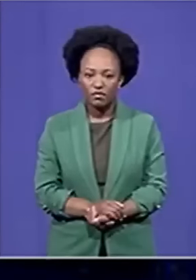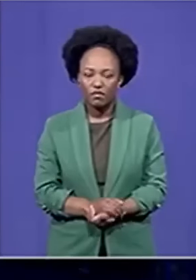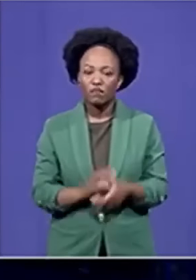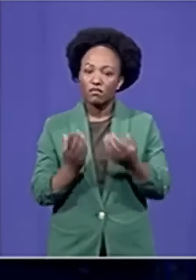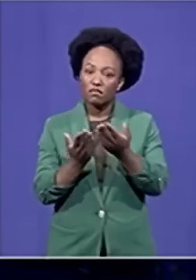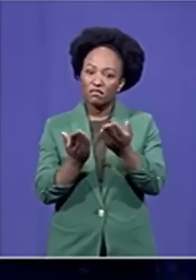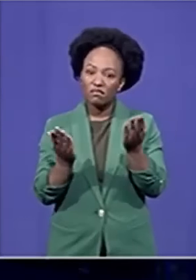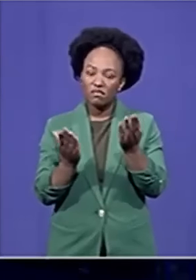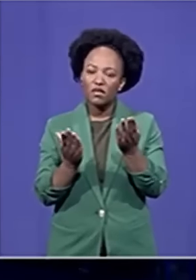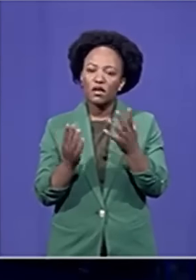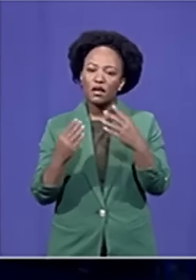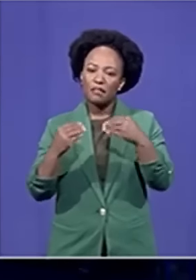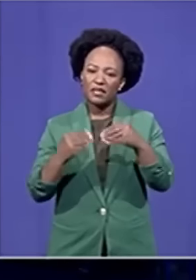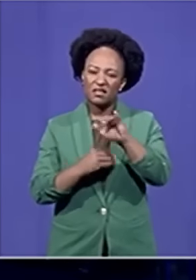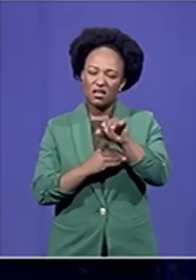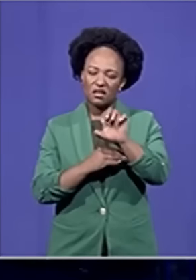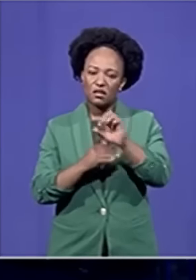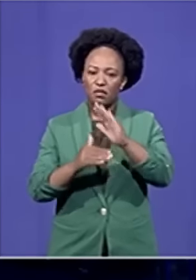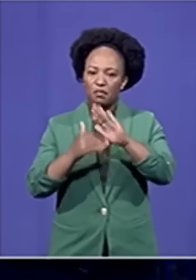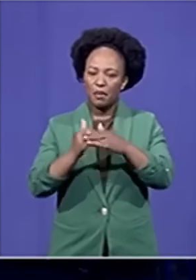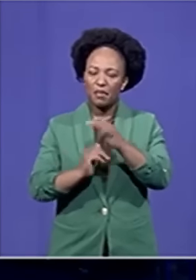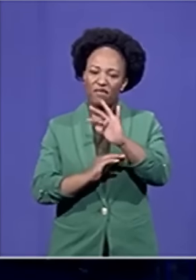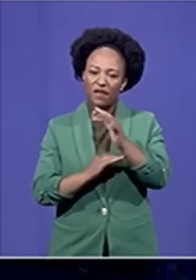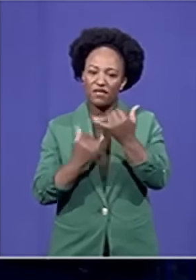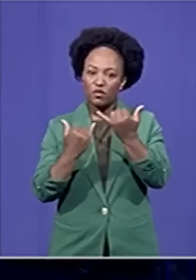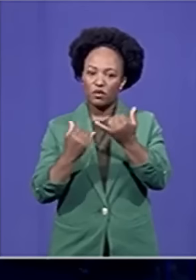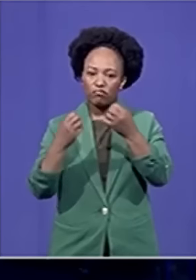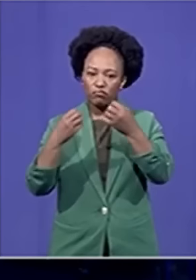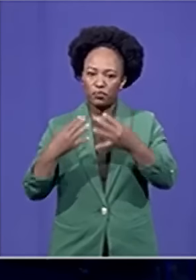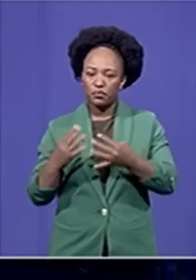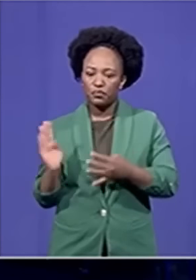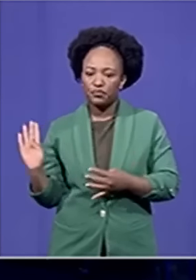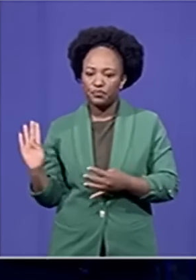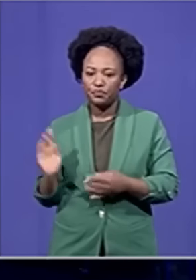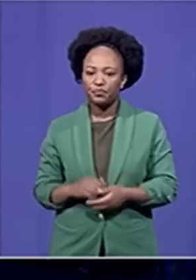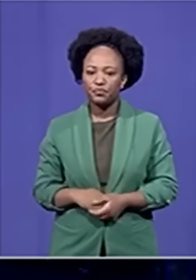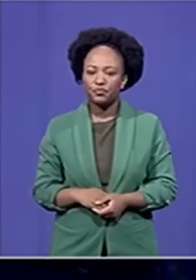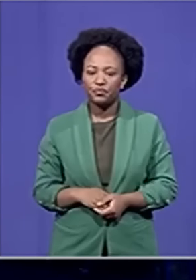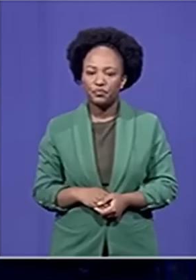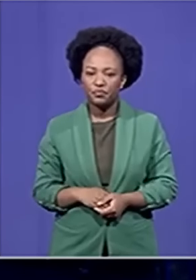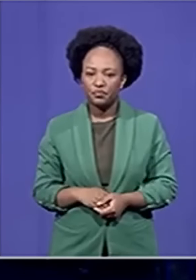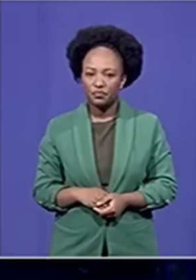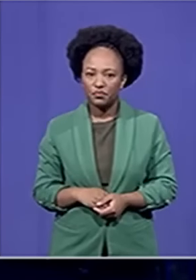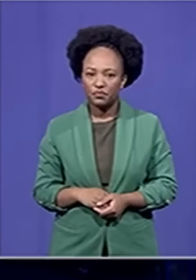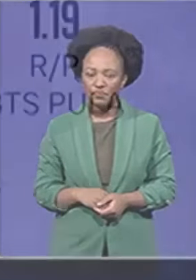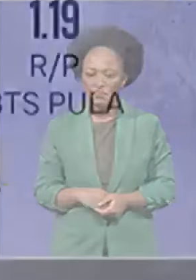Jwale re bona hore mebaraka e sebeditse hantle ha JSE e ne e kwala hore nya bohlano.